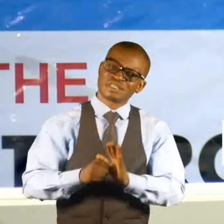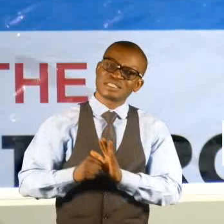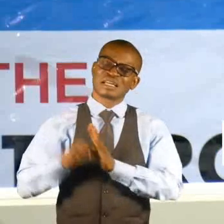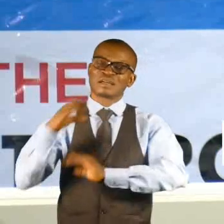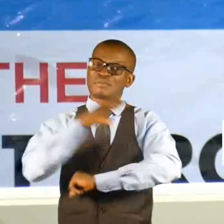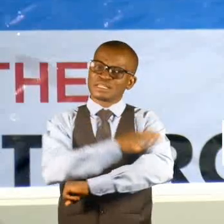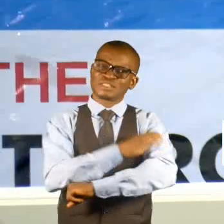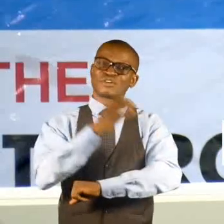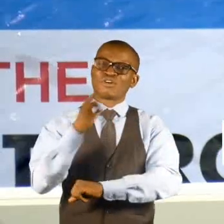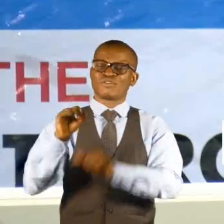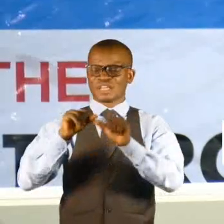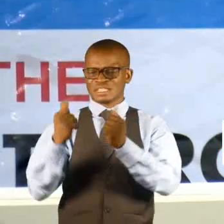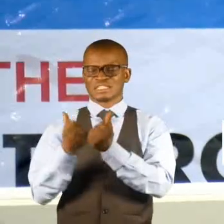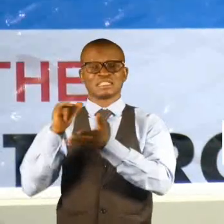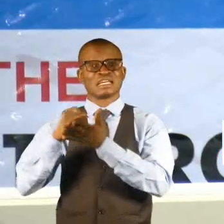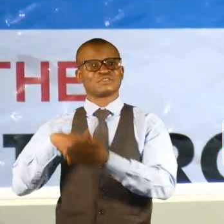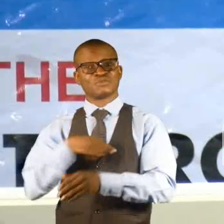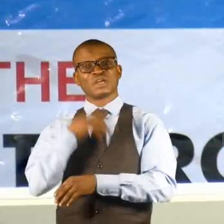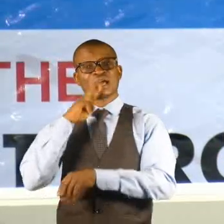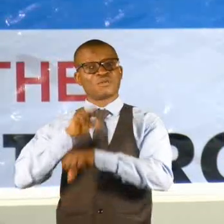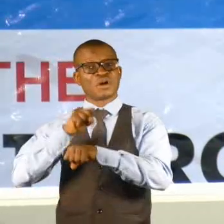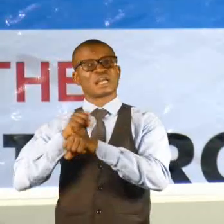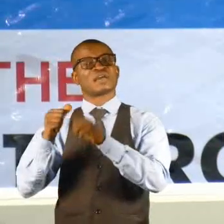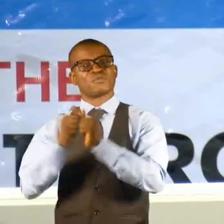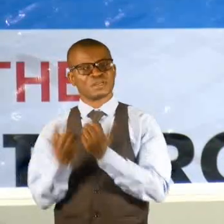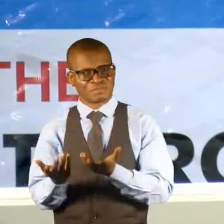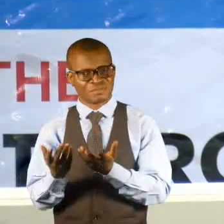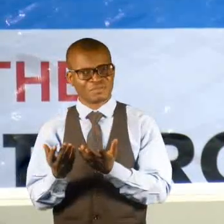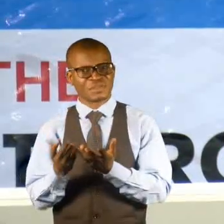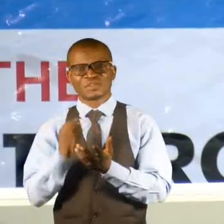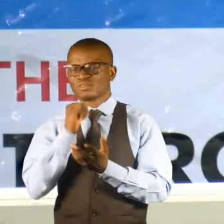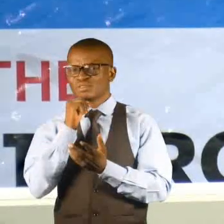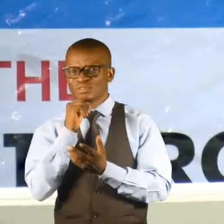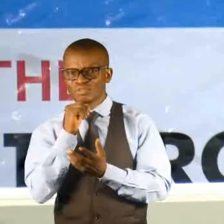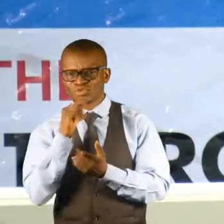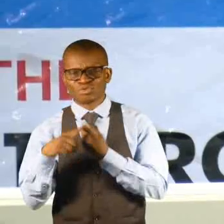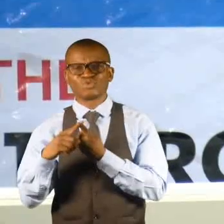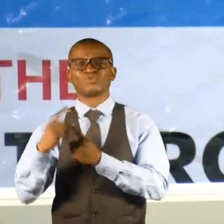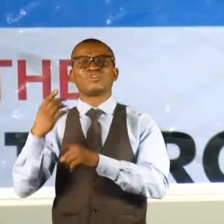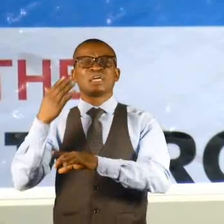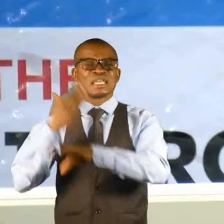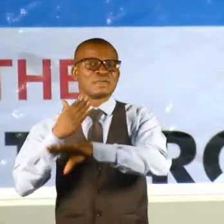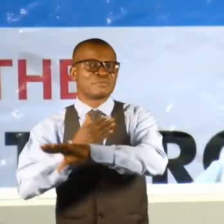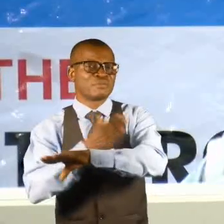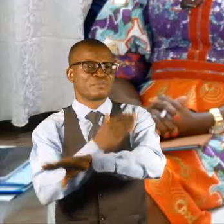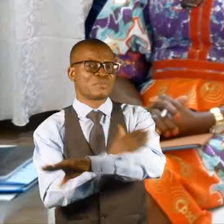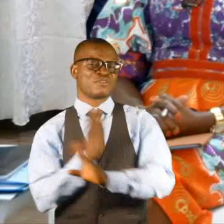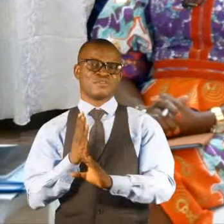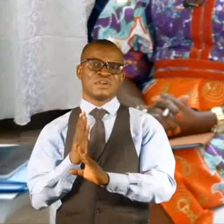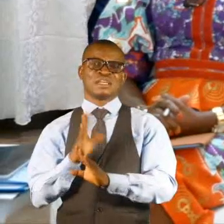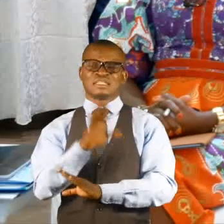the capacities of the agencies that we are working with, for those agencies to